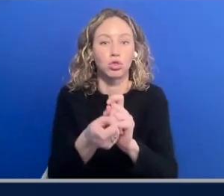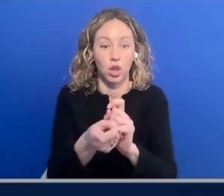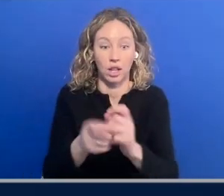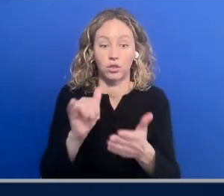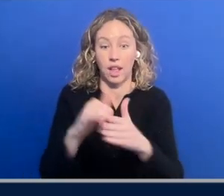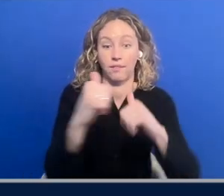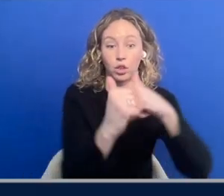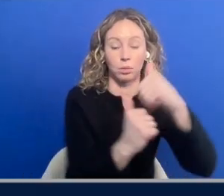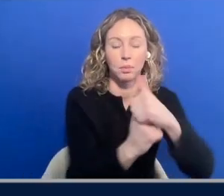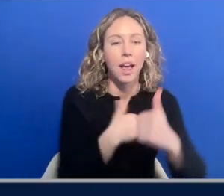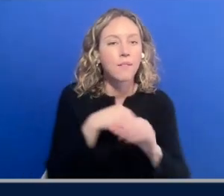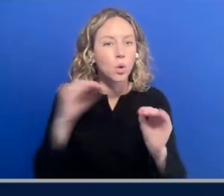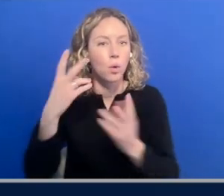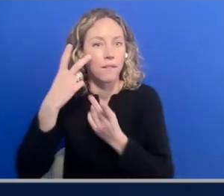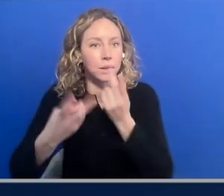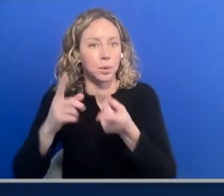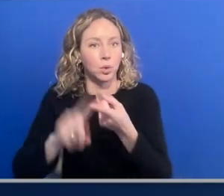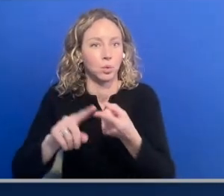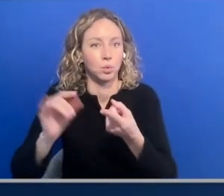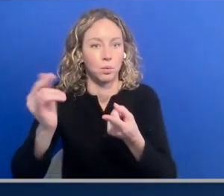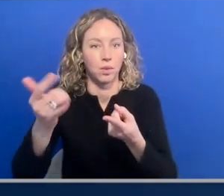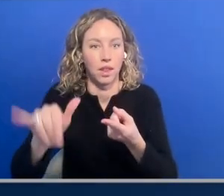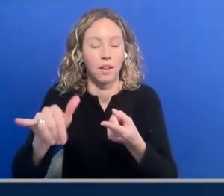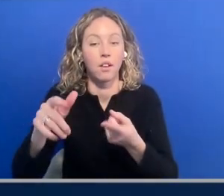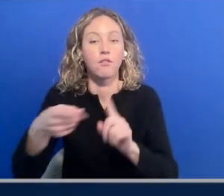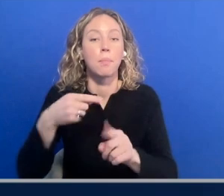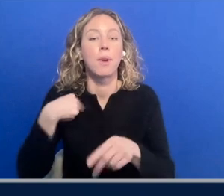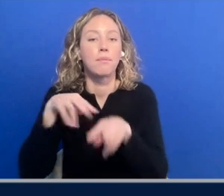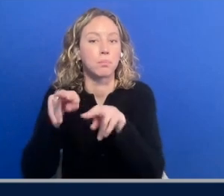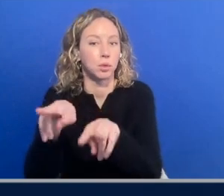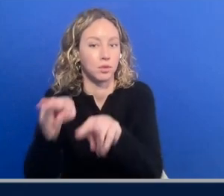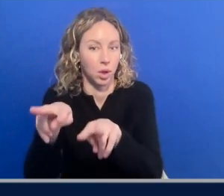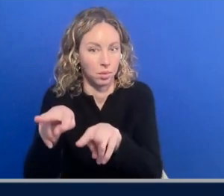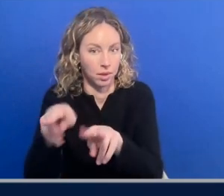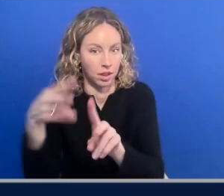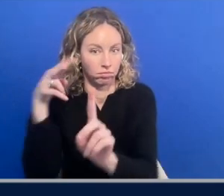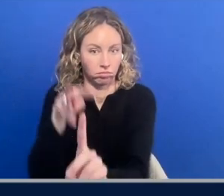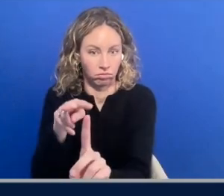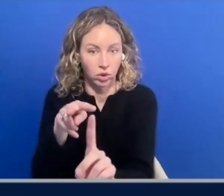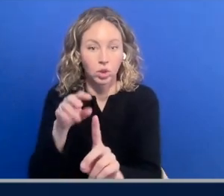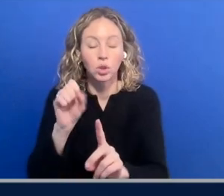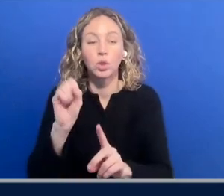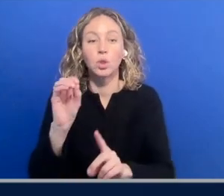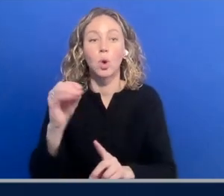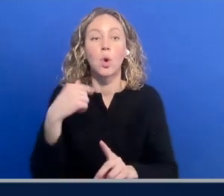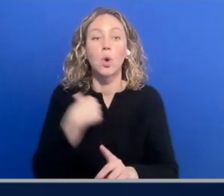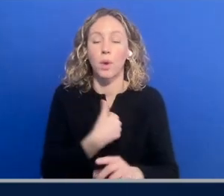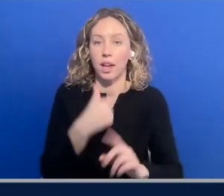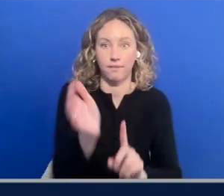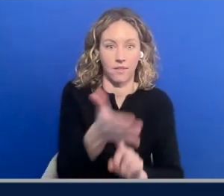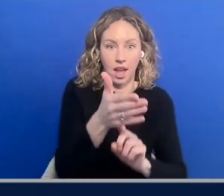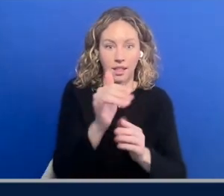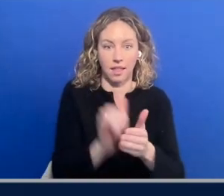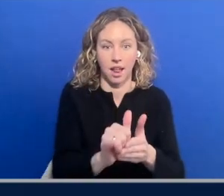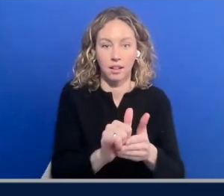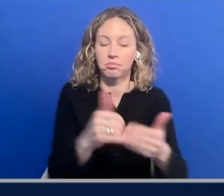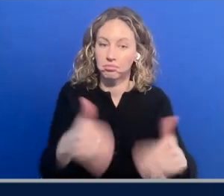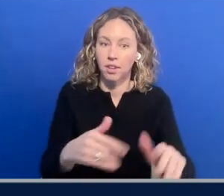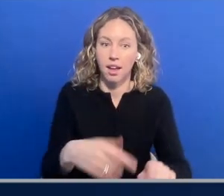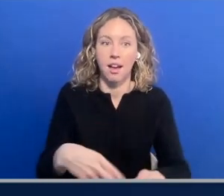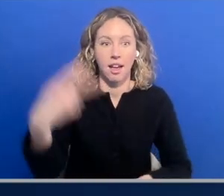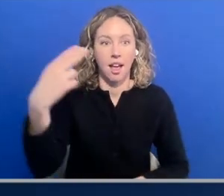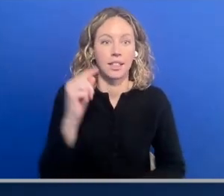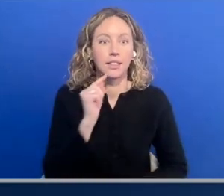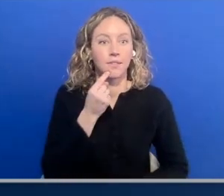no visibility into from an observability standpoint. Right, okay. So we have flagged that as a high severity